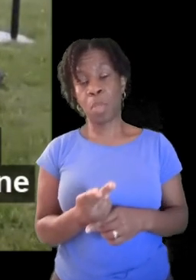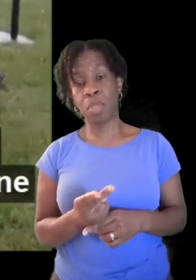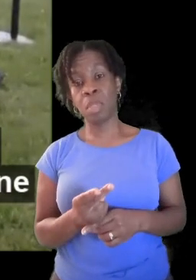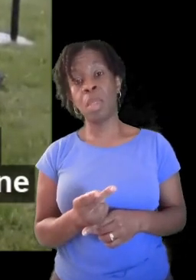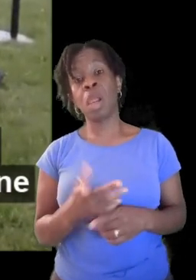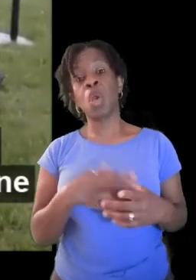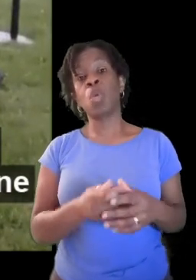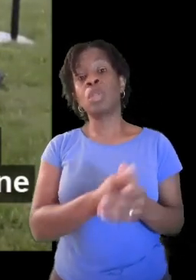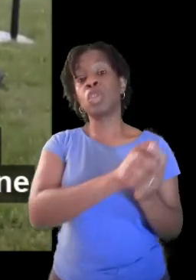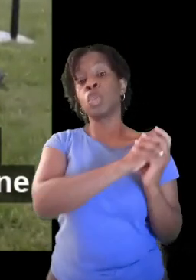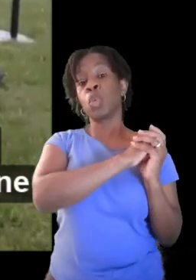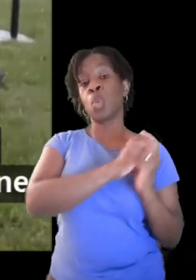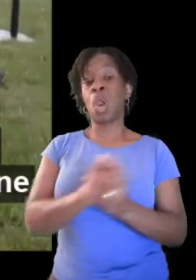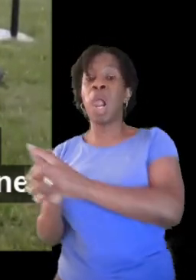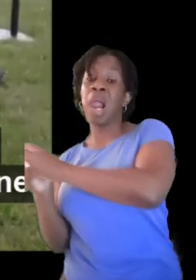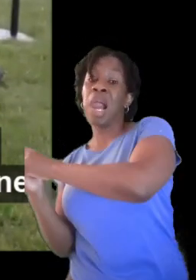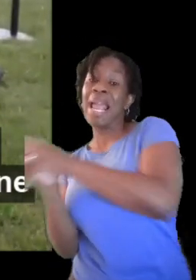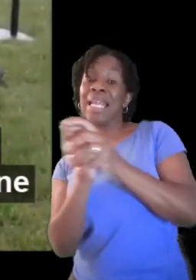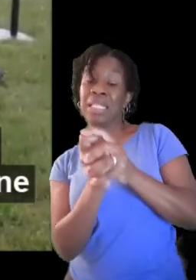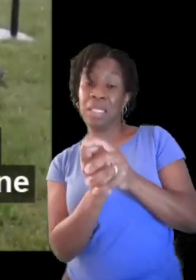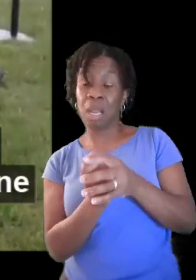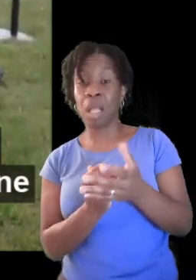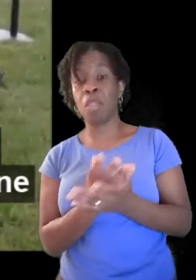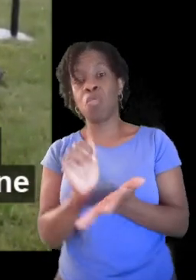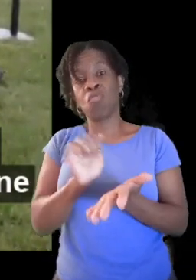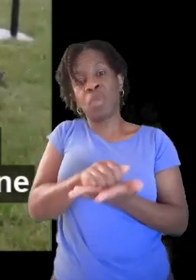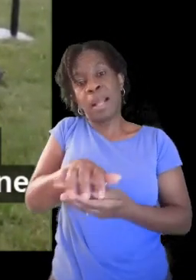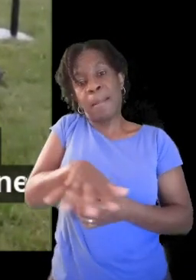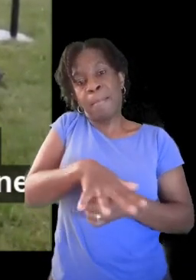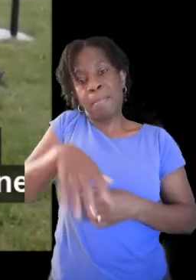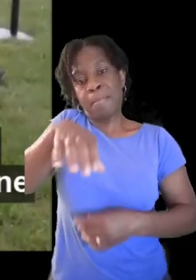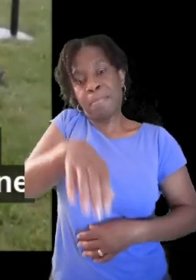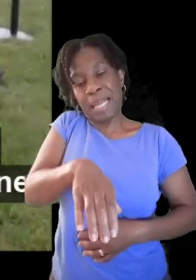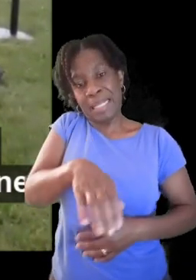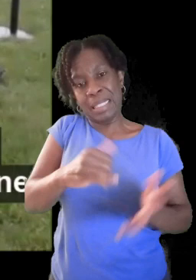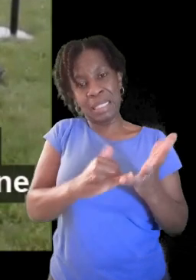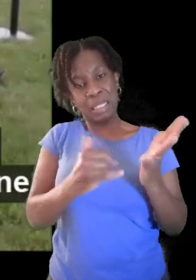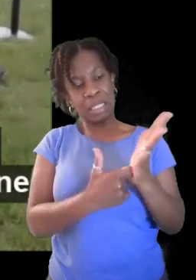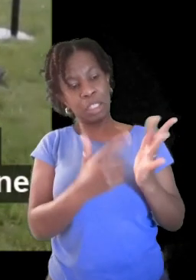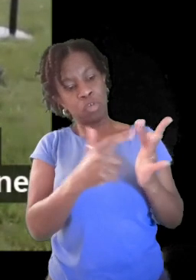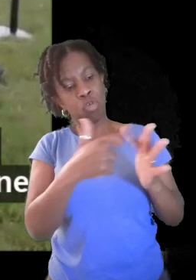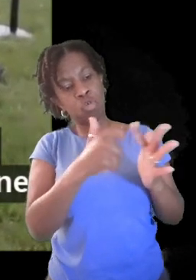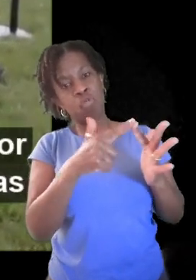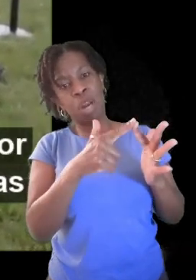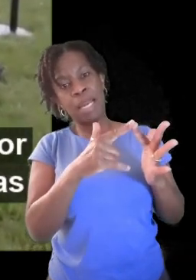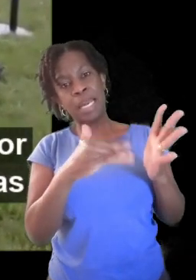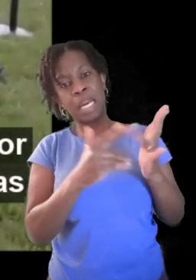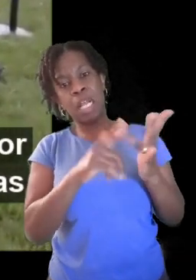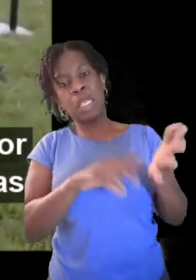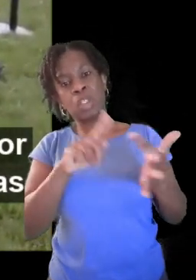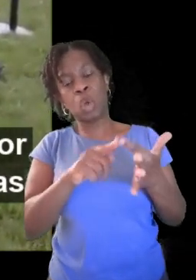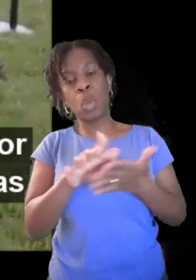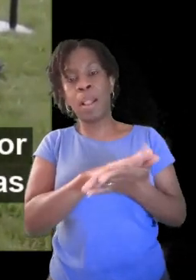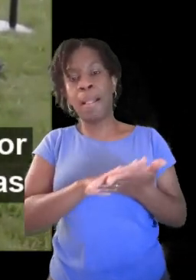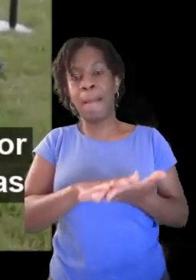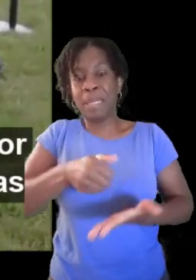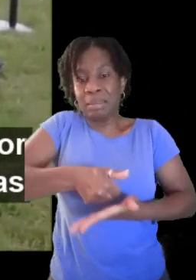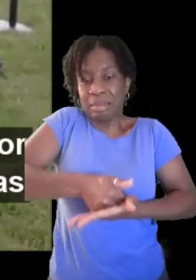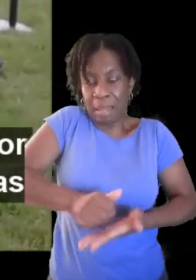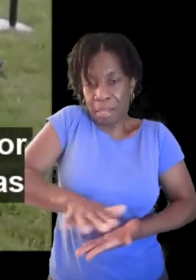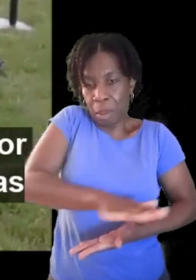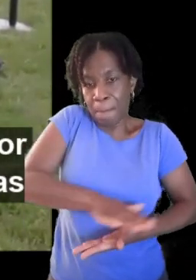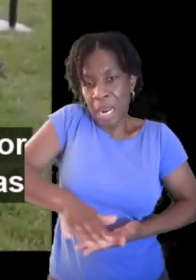pitches that go through the strike zone. The strike zone is over the plate